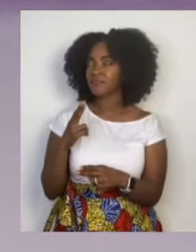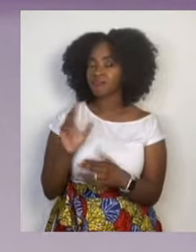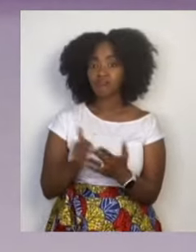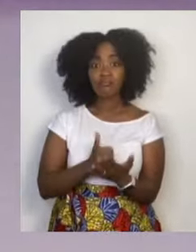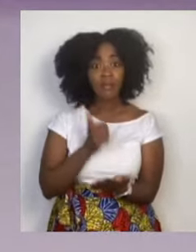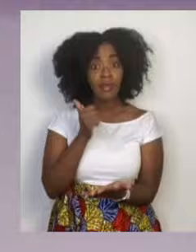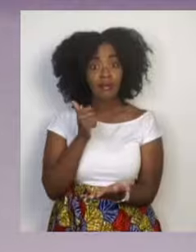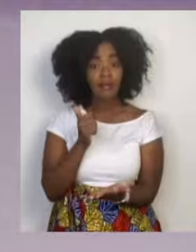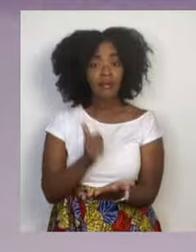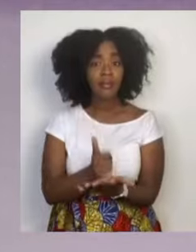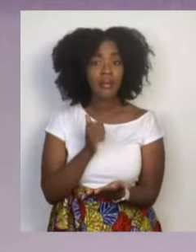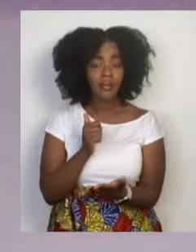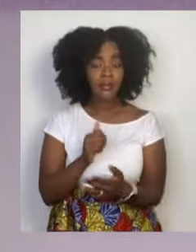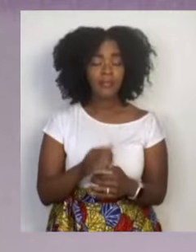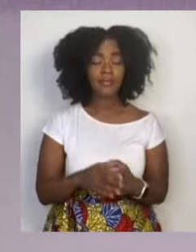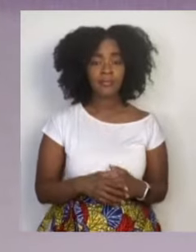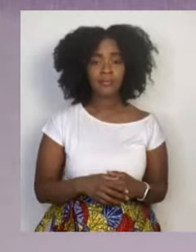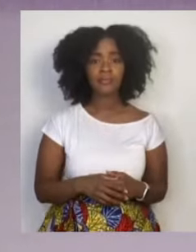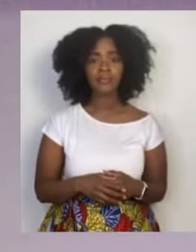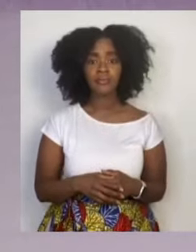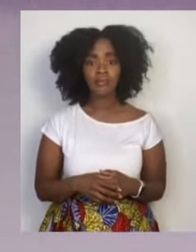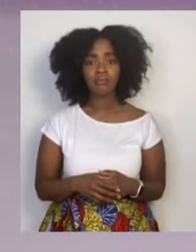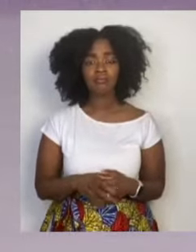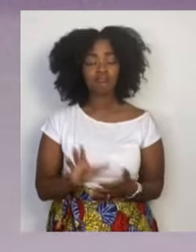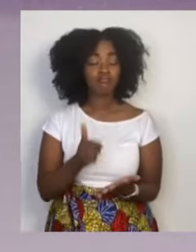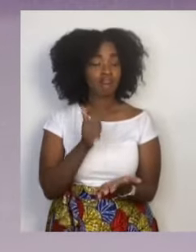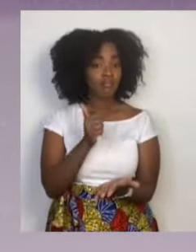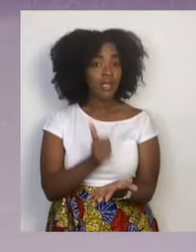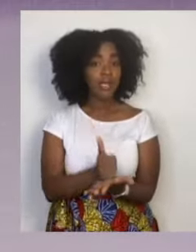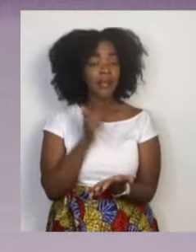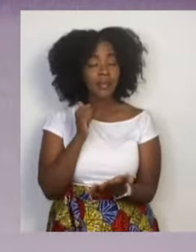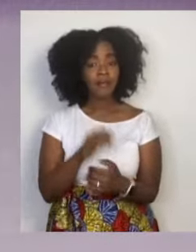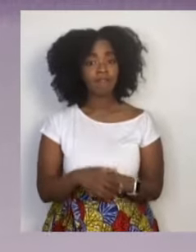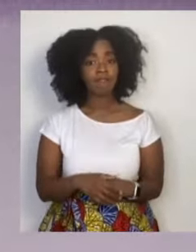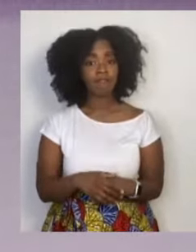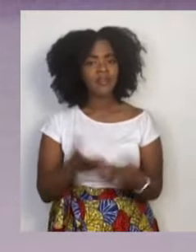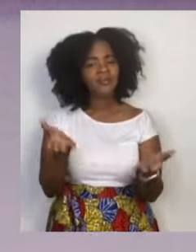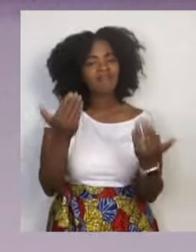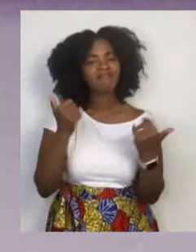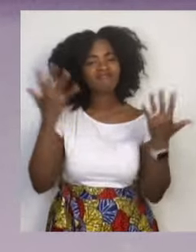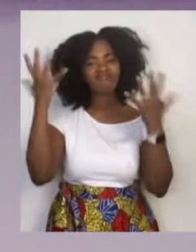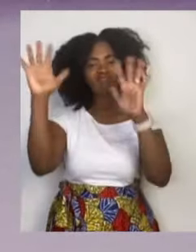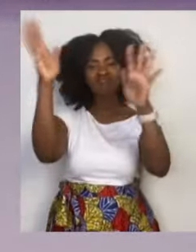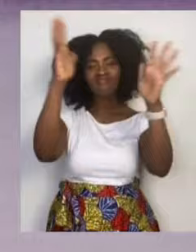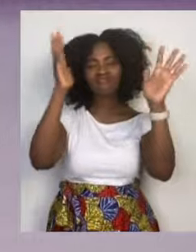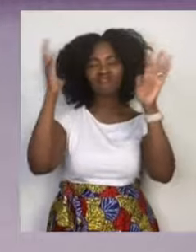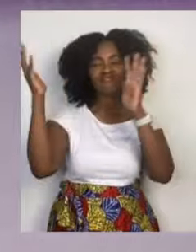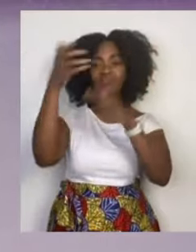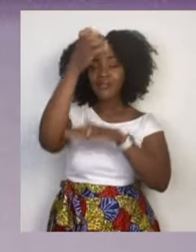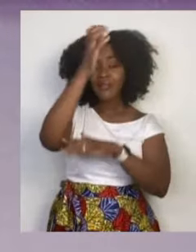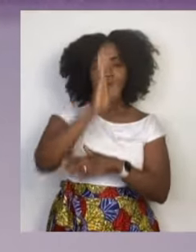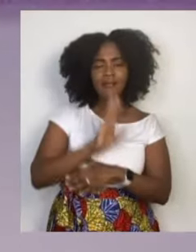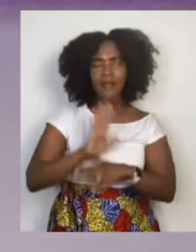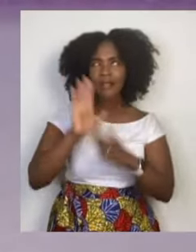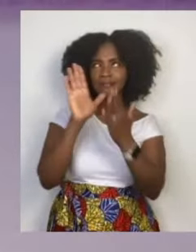Amen. Amen. Come on and let's give God a good hand clap of praise all over the